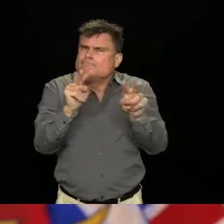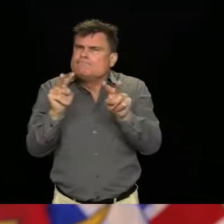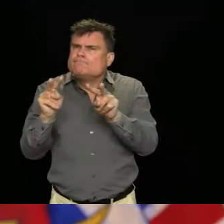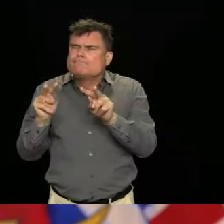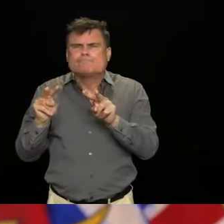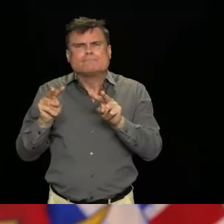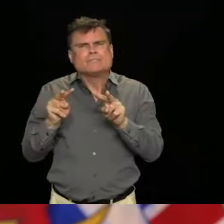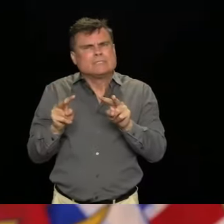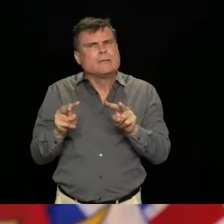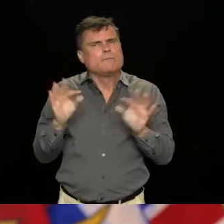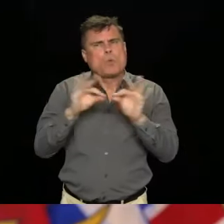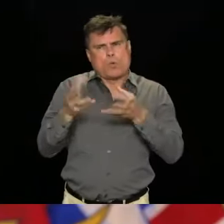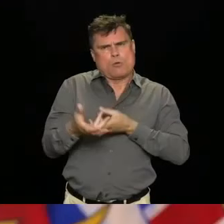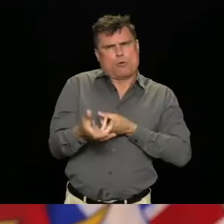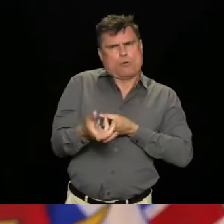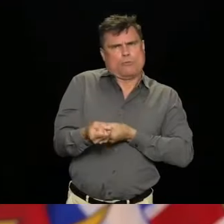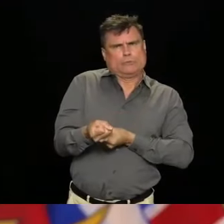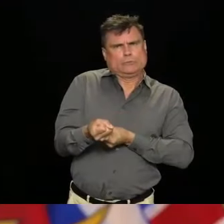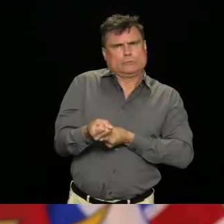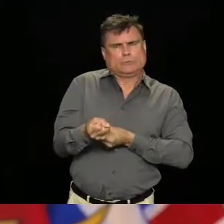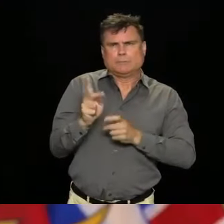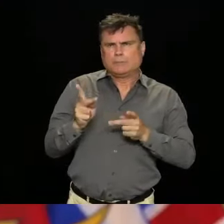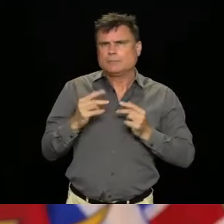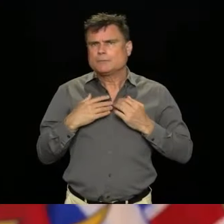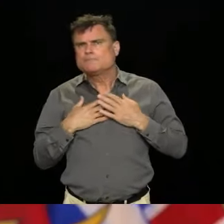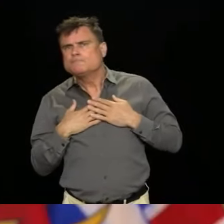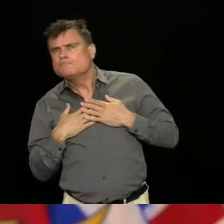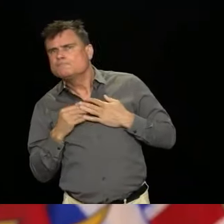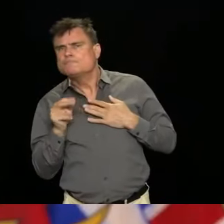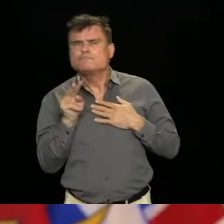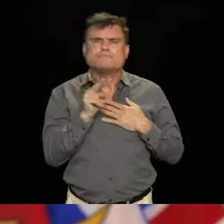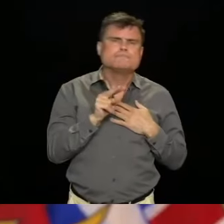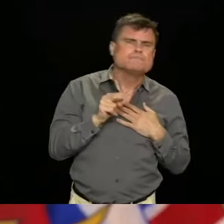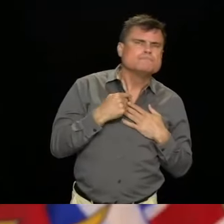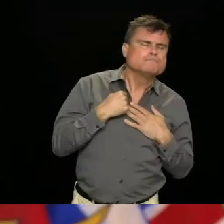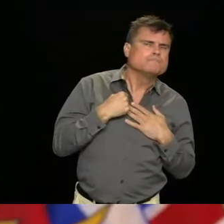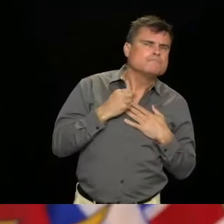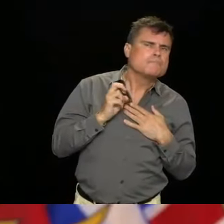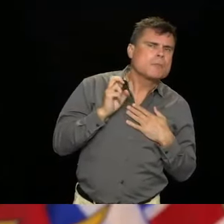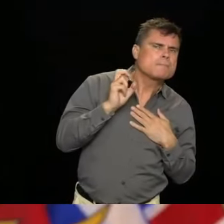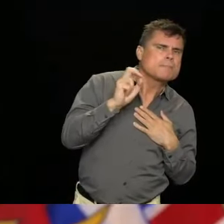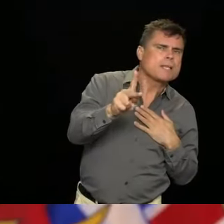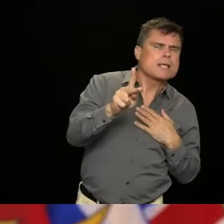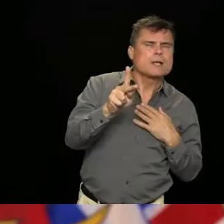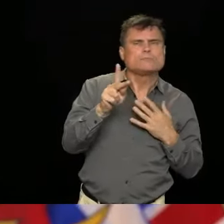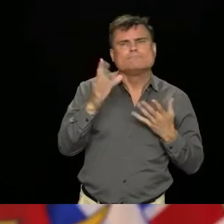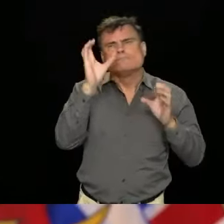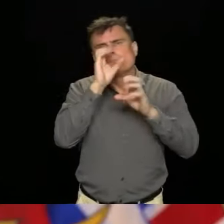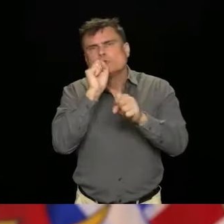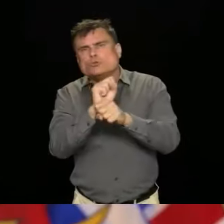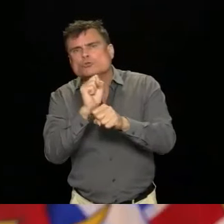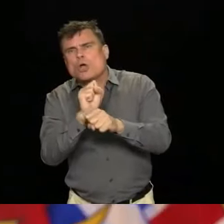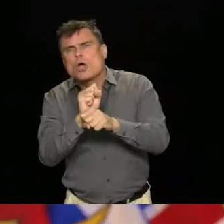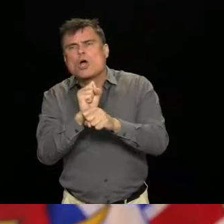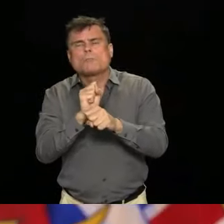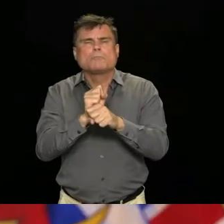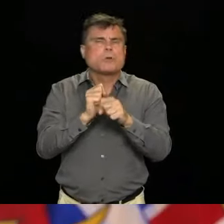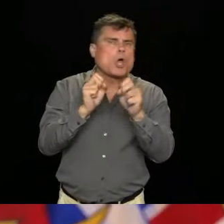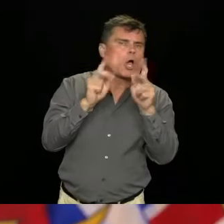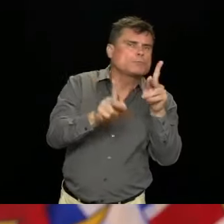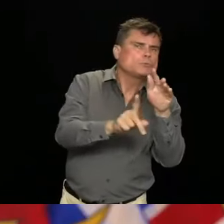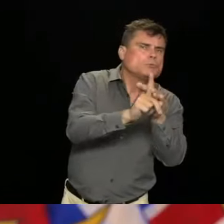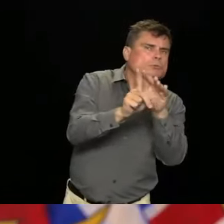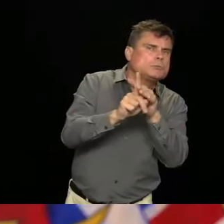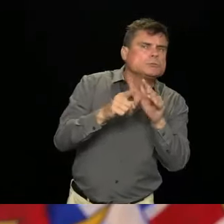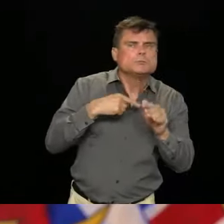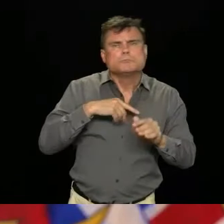for work. They see that there's an opportunity for them. So I think that's why you see some of those areas of retail in the area